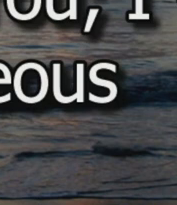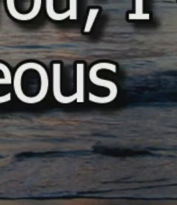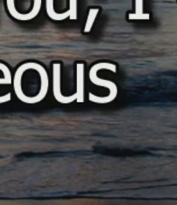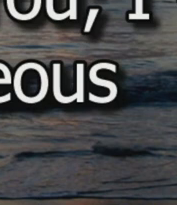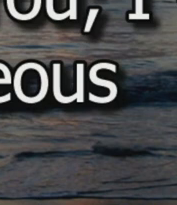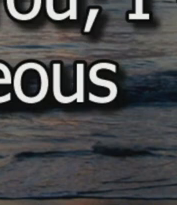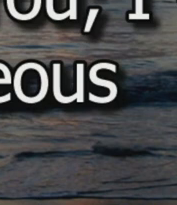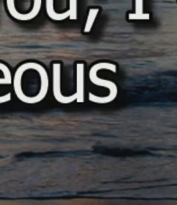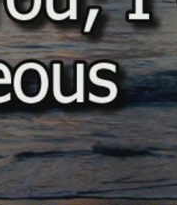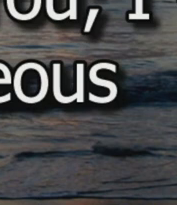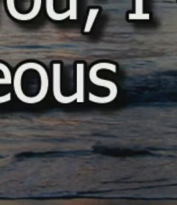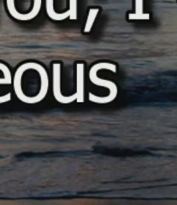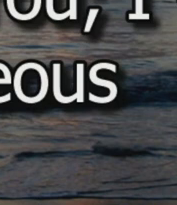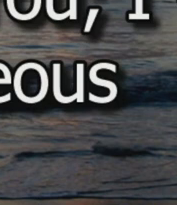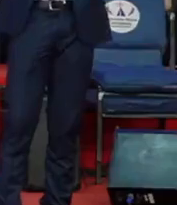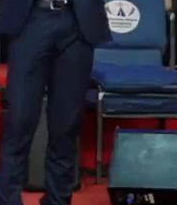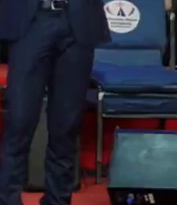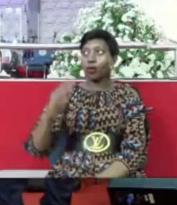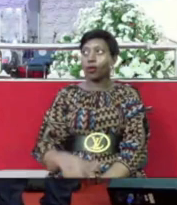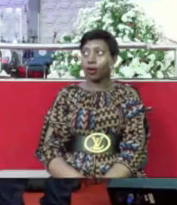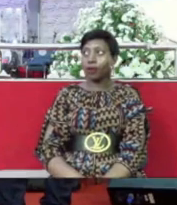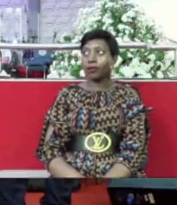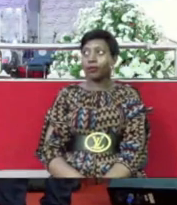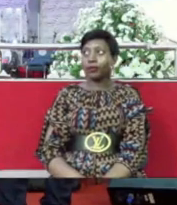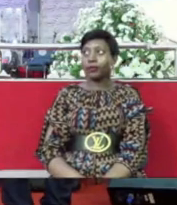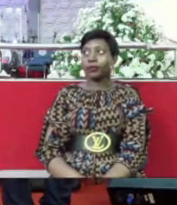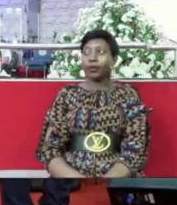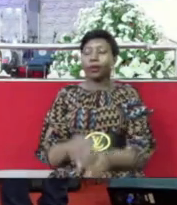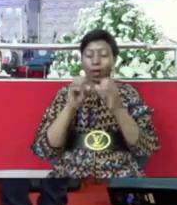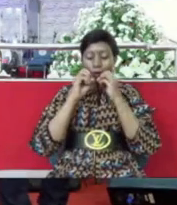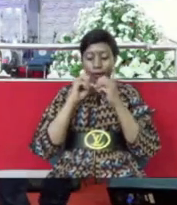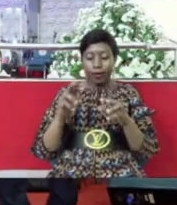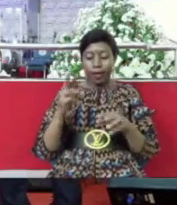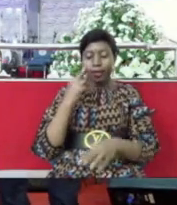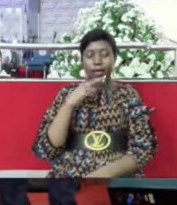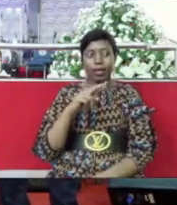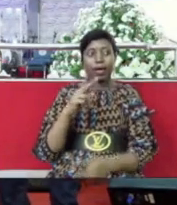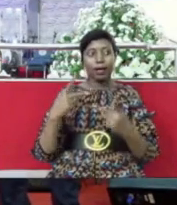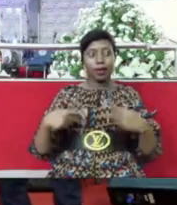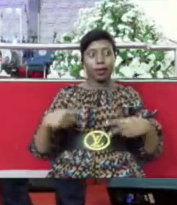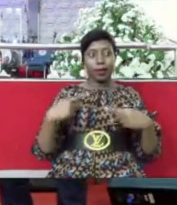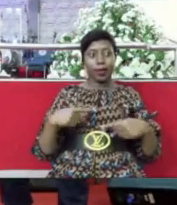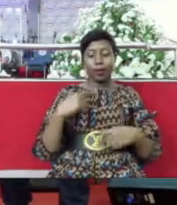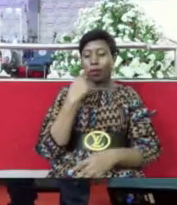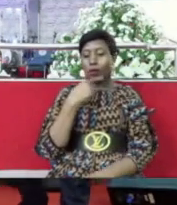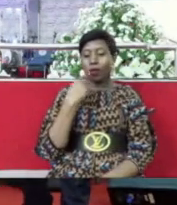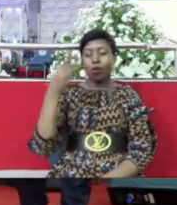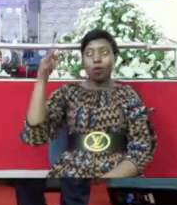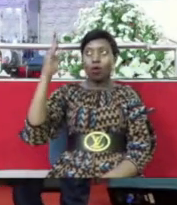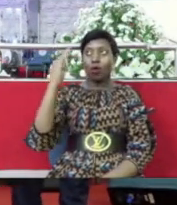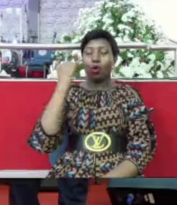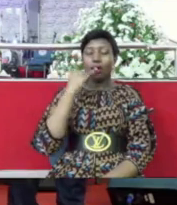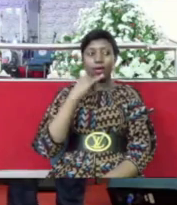That God is my God. Ya kwamba Mungu ni Mungu wangu. Blessed are the people. Wabarikiwa ni wale watu. God is their God. Ambapo Mungu ni